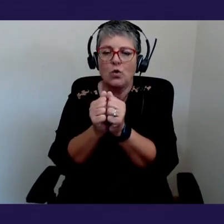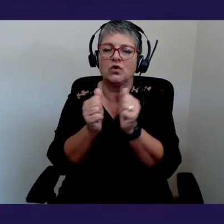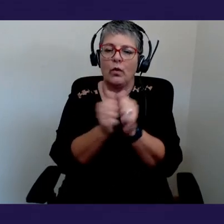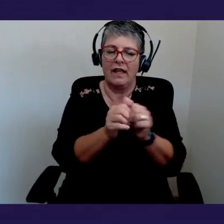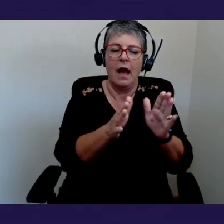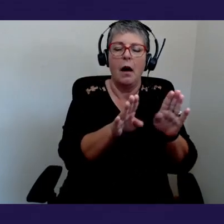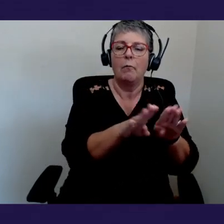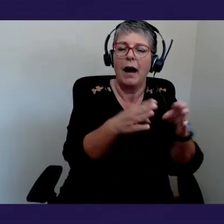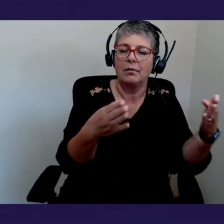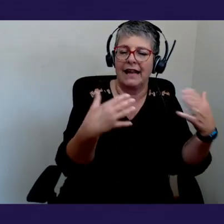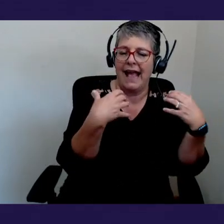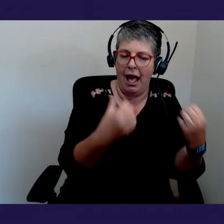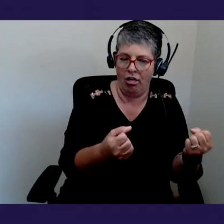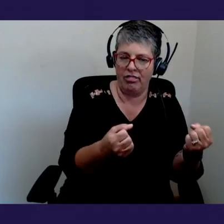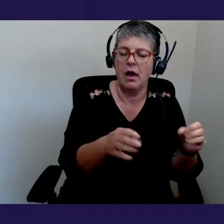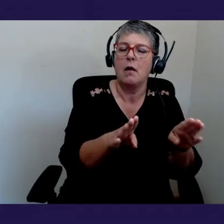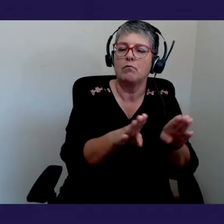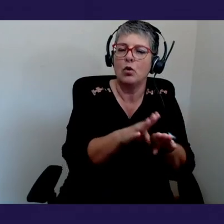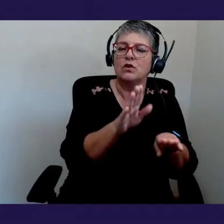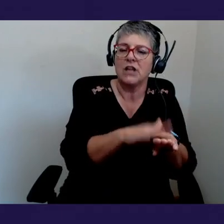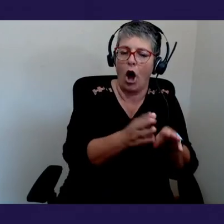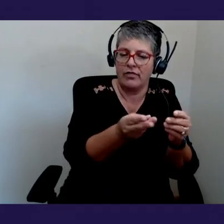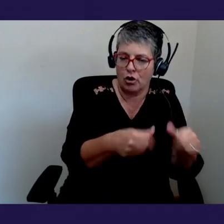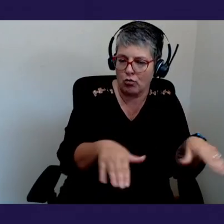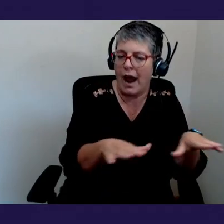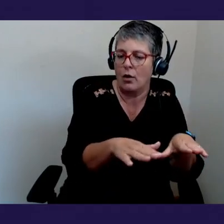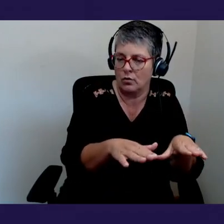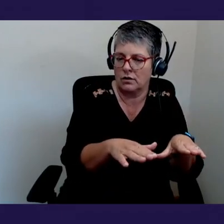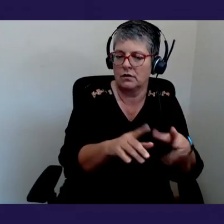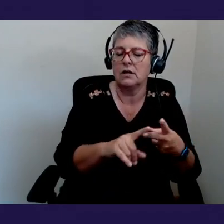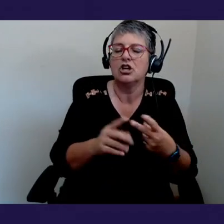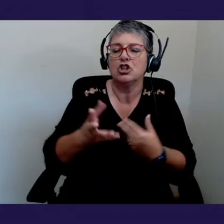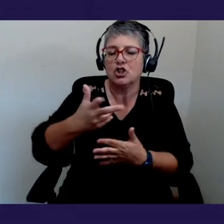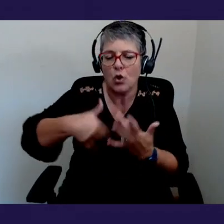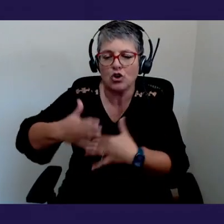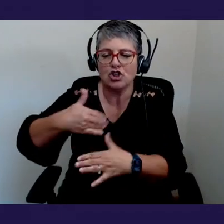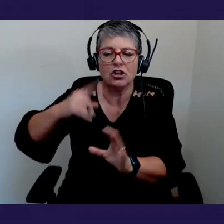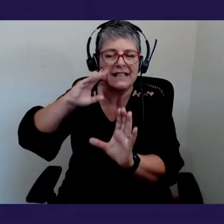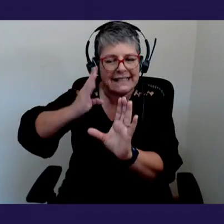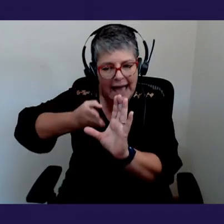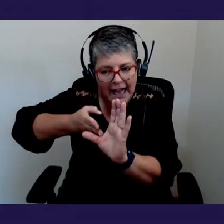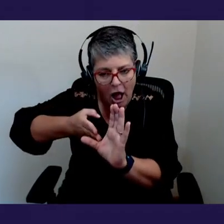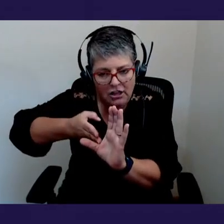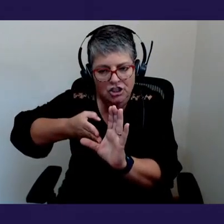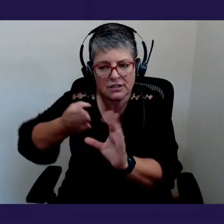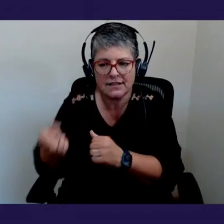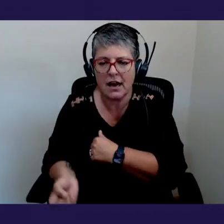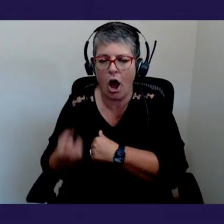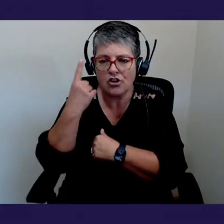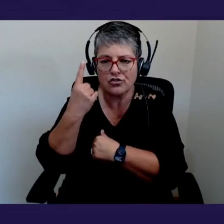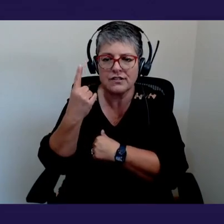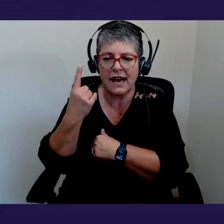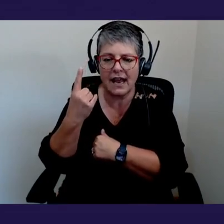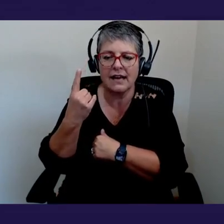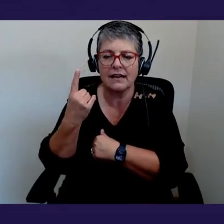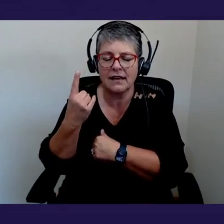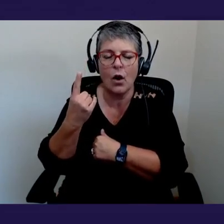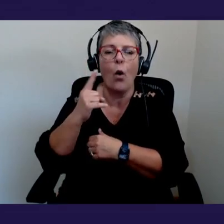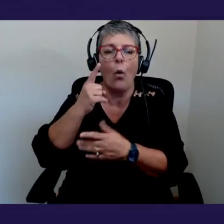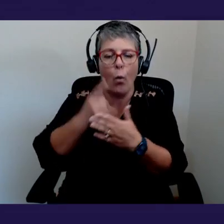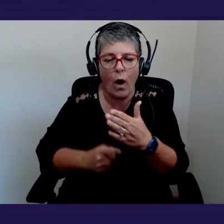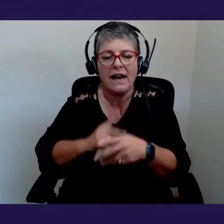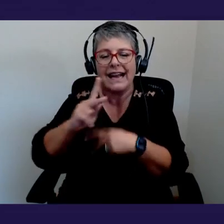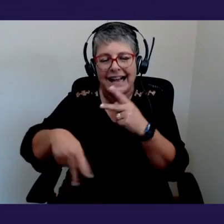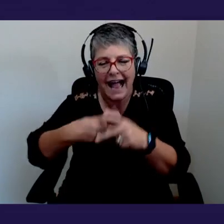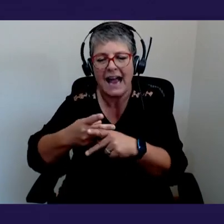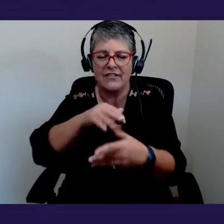on the ground, with social psychologists who understand cognition and understand how the kinds of studies that need to be done in the space,